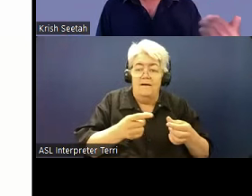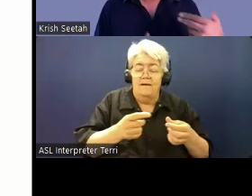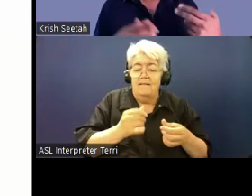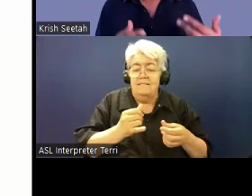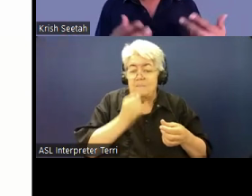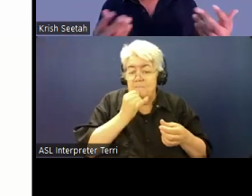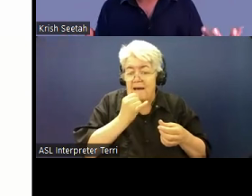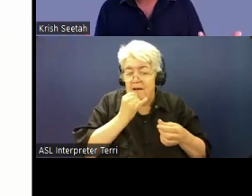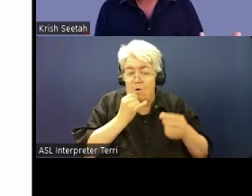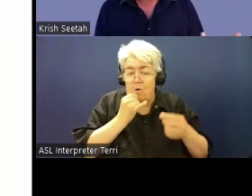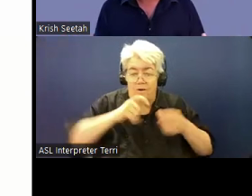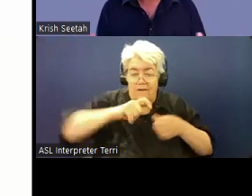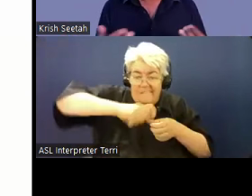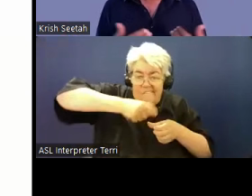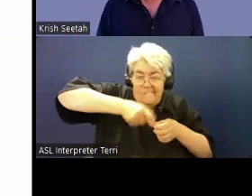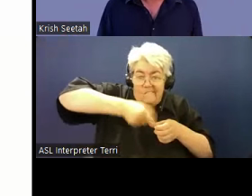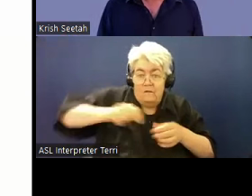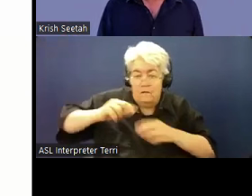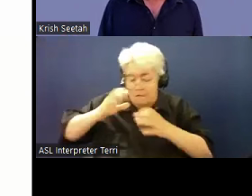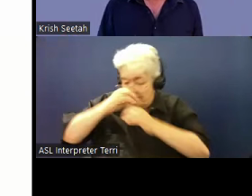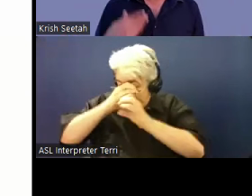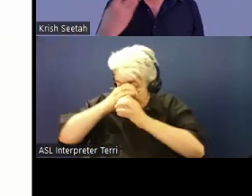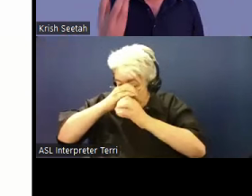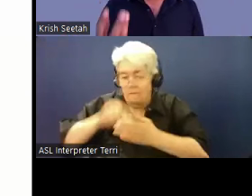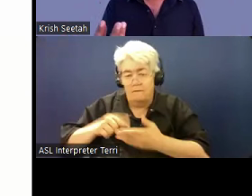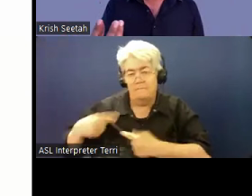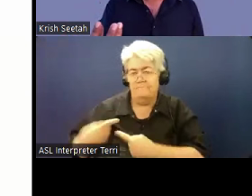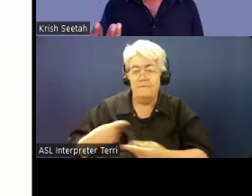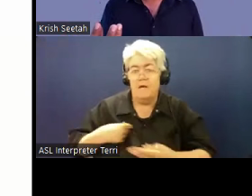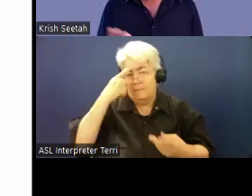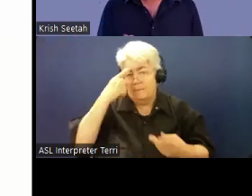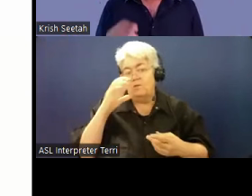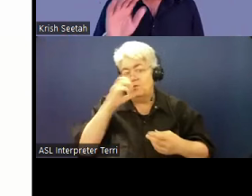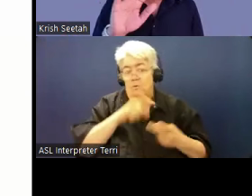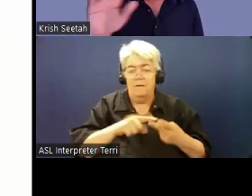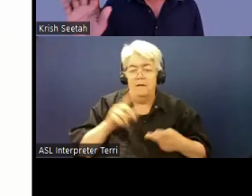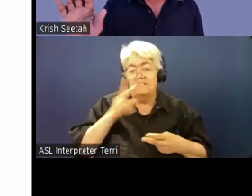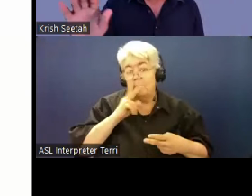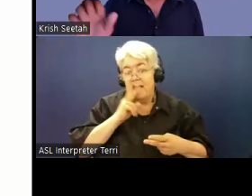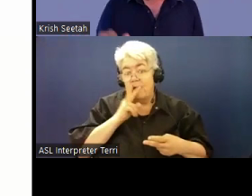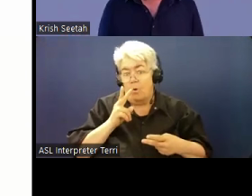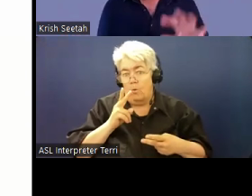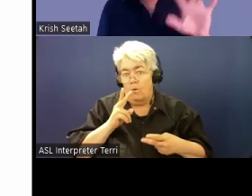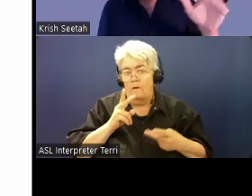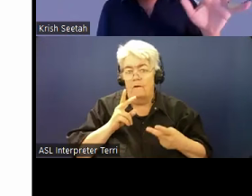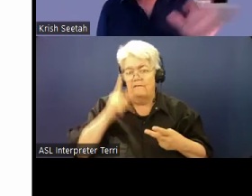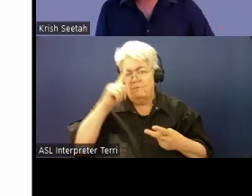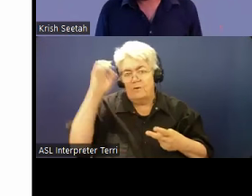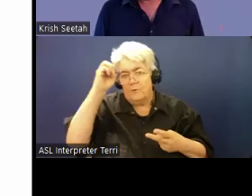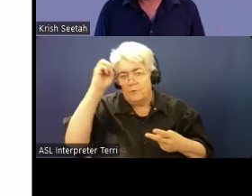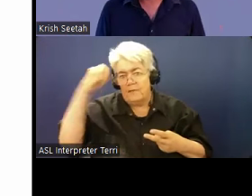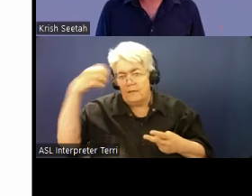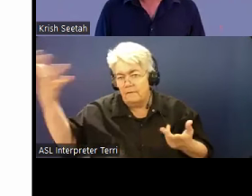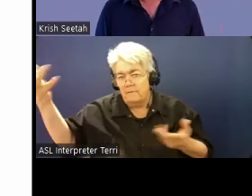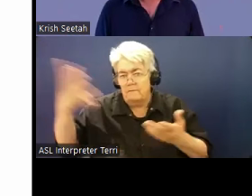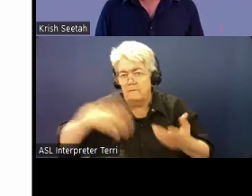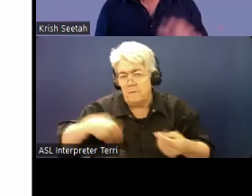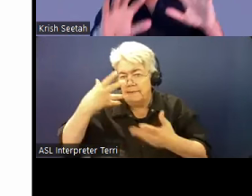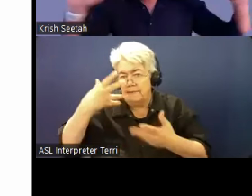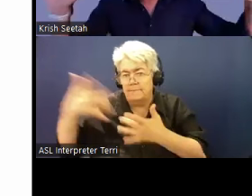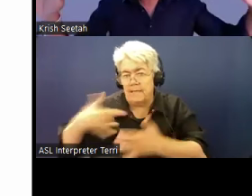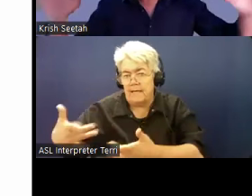pipes, because as name implies, we've assumed because they were used for tobacco in European and in generally also